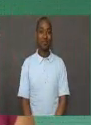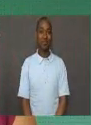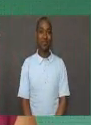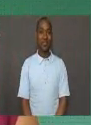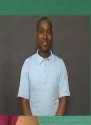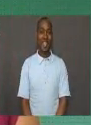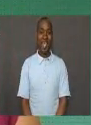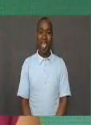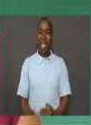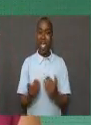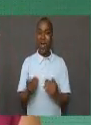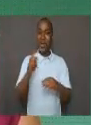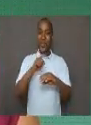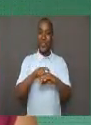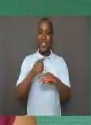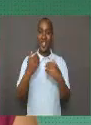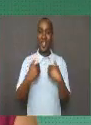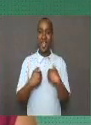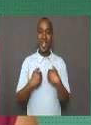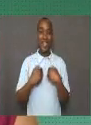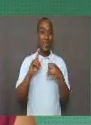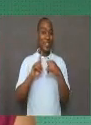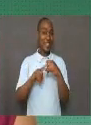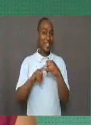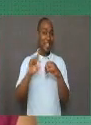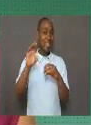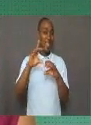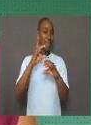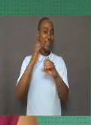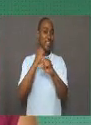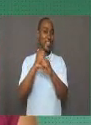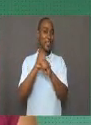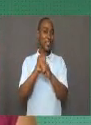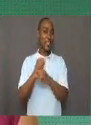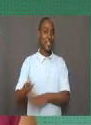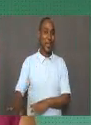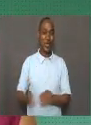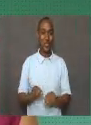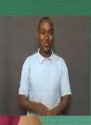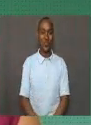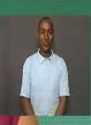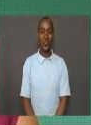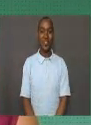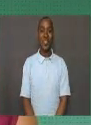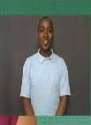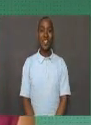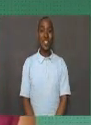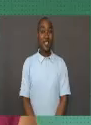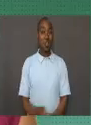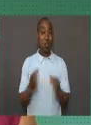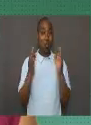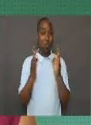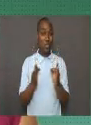We have time for one last activity, students. Determine whether